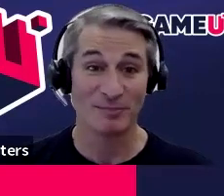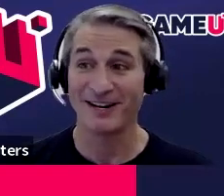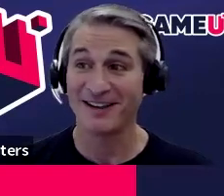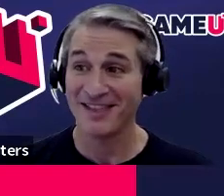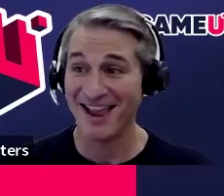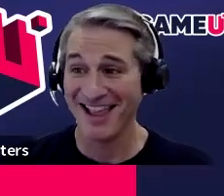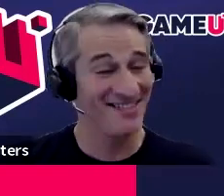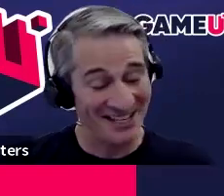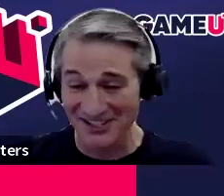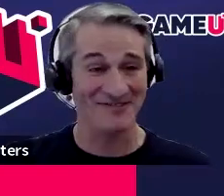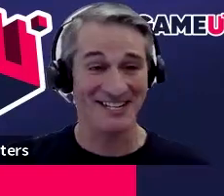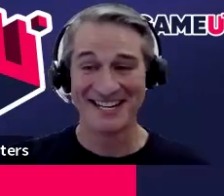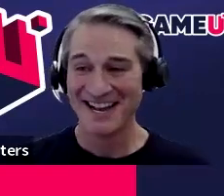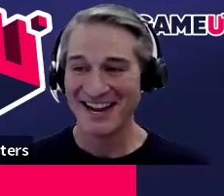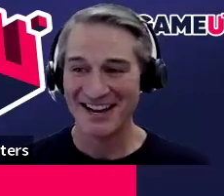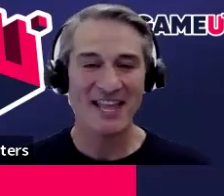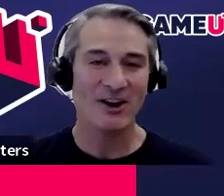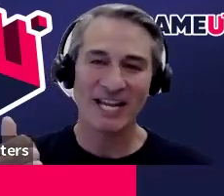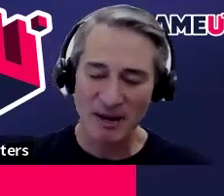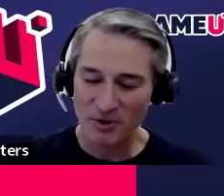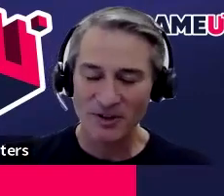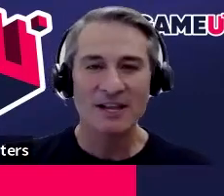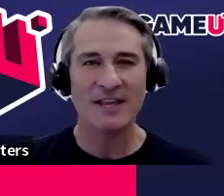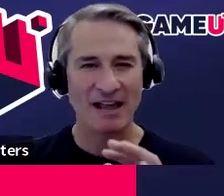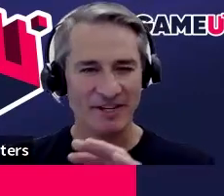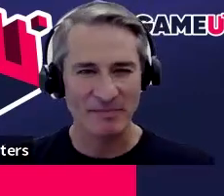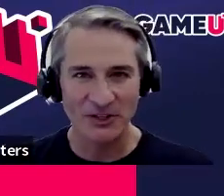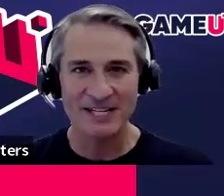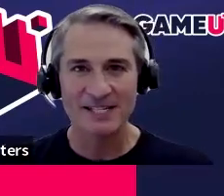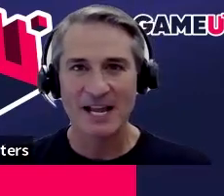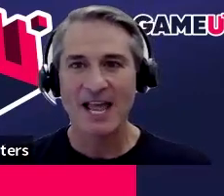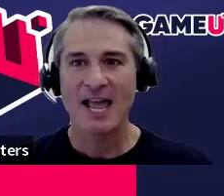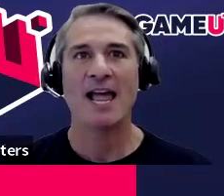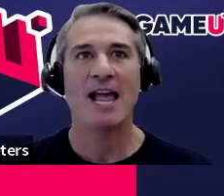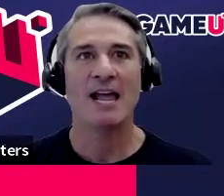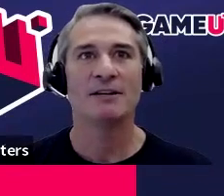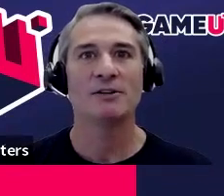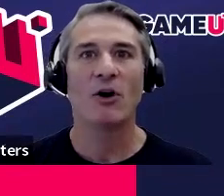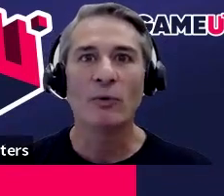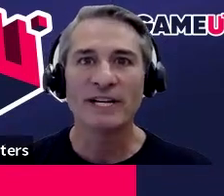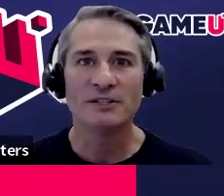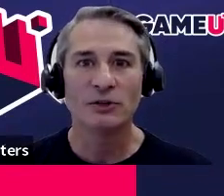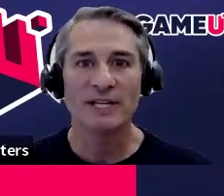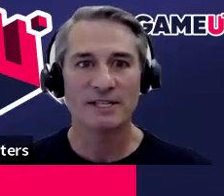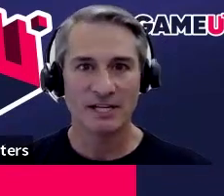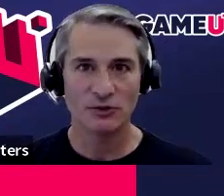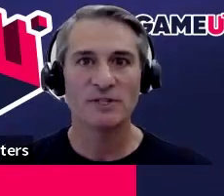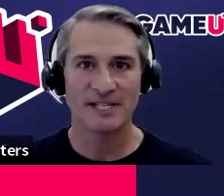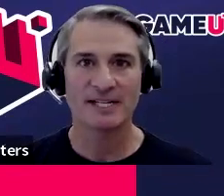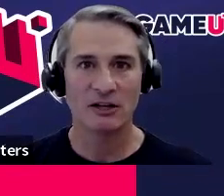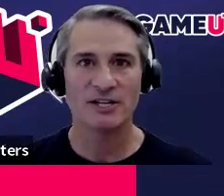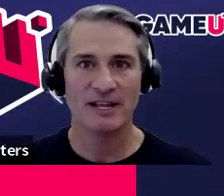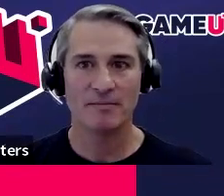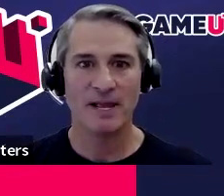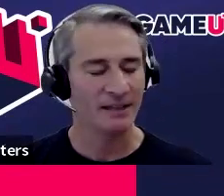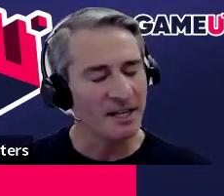am doing a lot of bragging, and, and they deserve it. They are capable, they have the abilities, And all we need to do is introduce